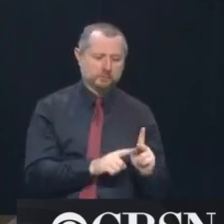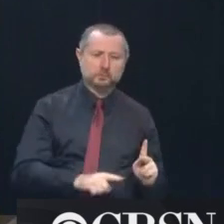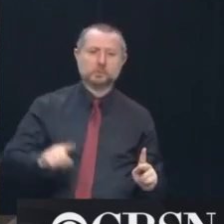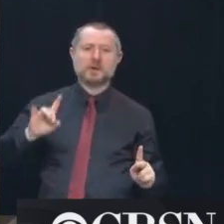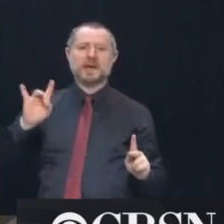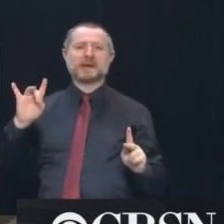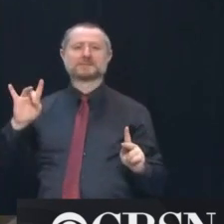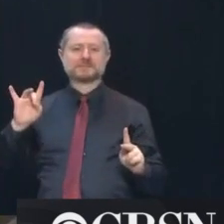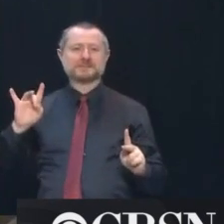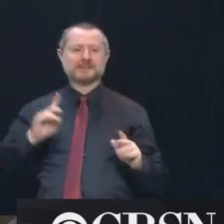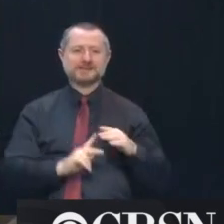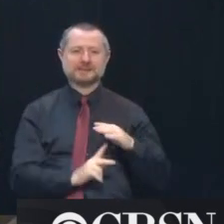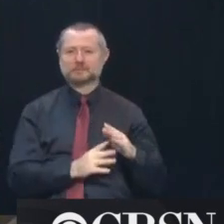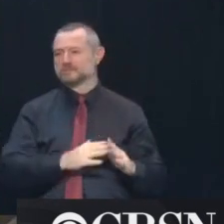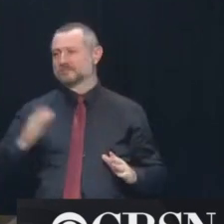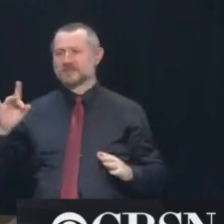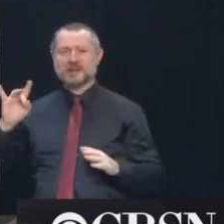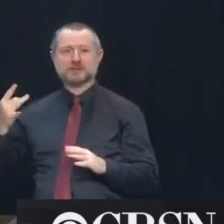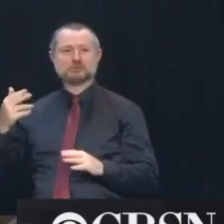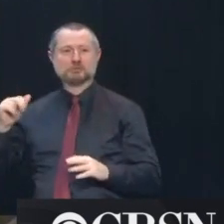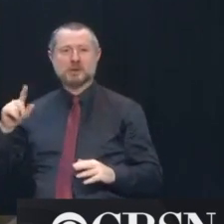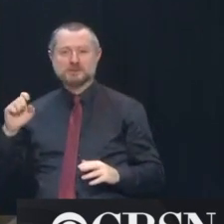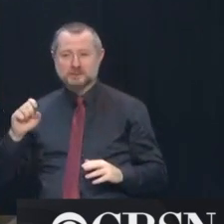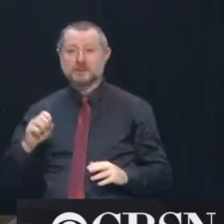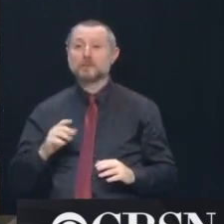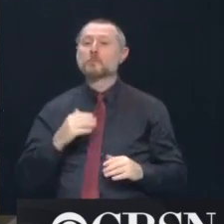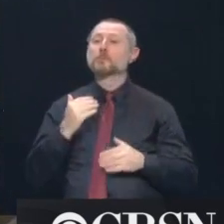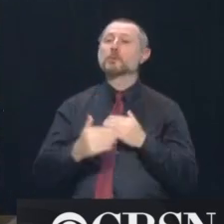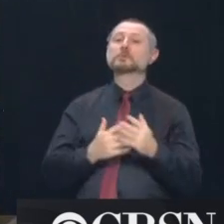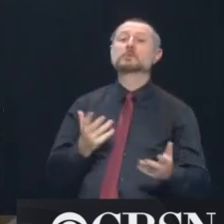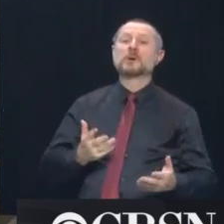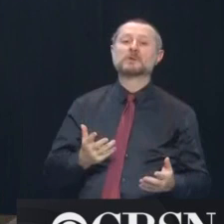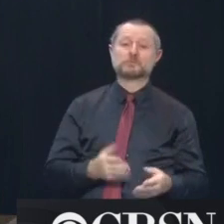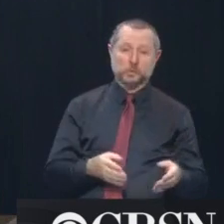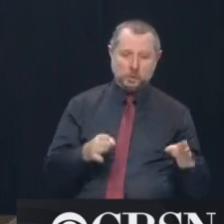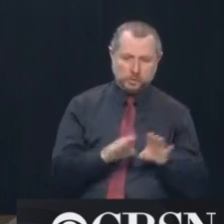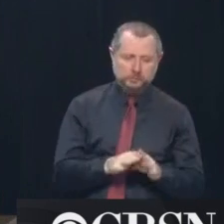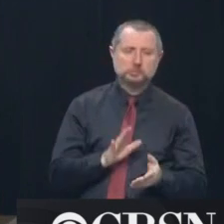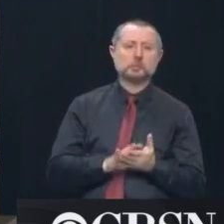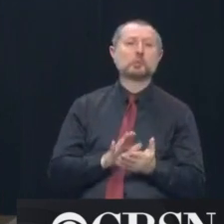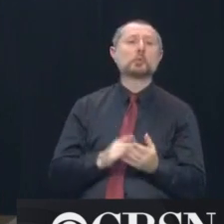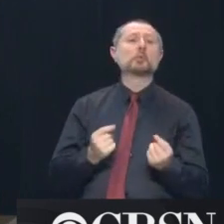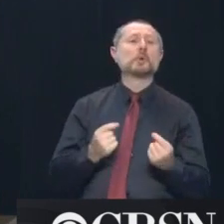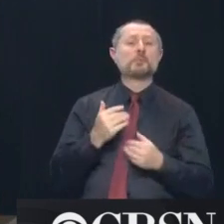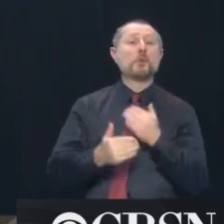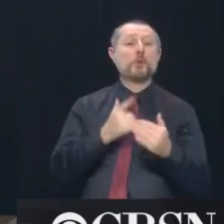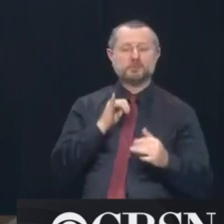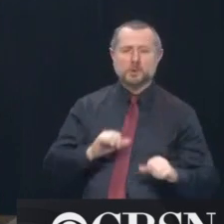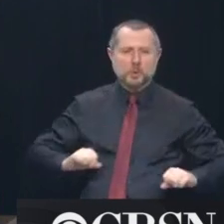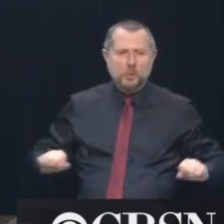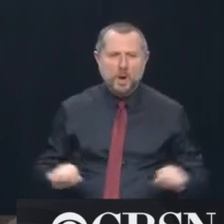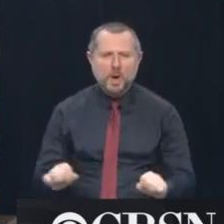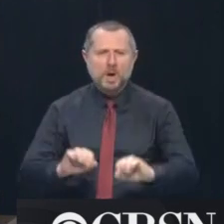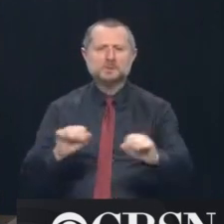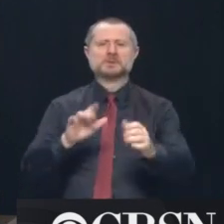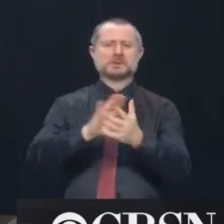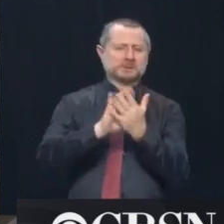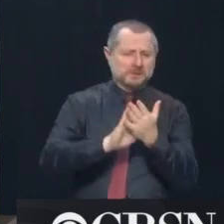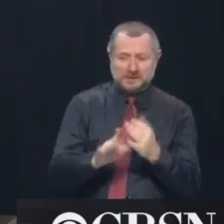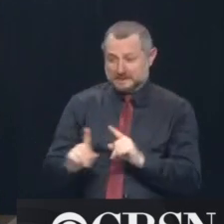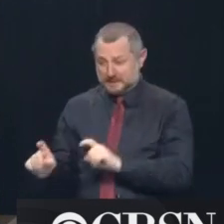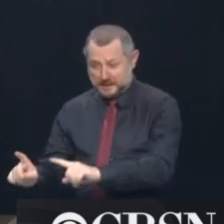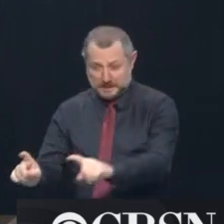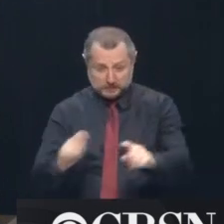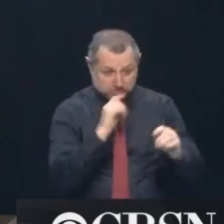They have to, the protocol is they close, they clean, they retest, and they reopen.